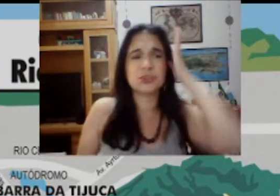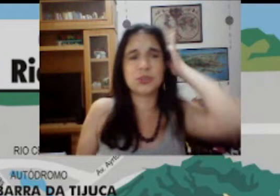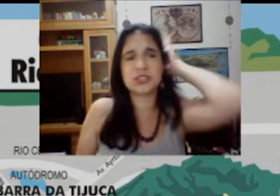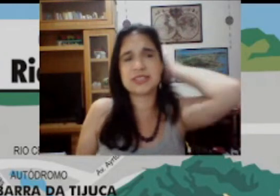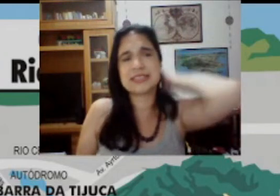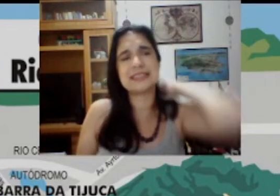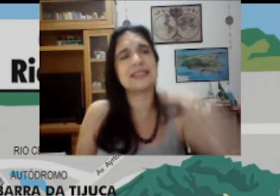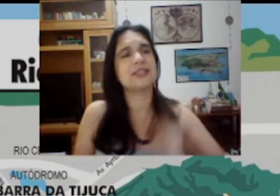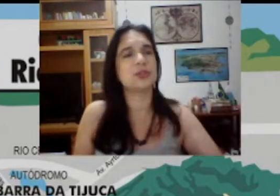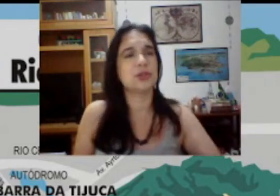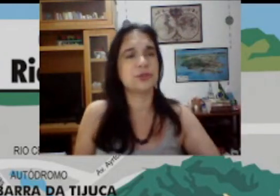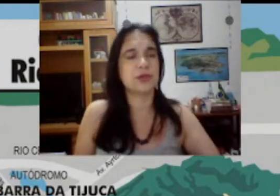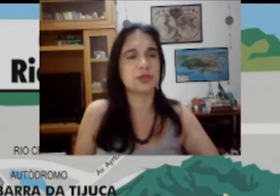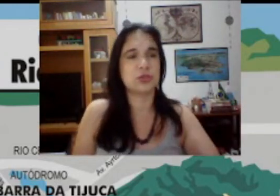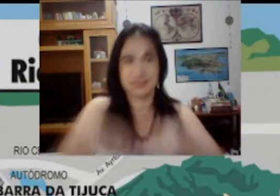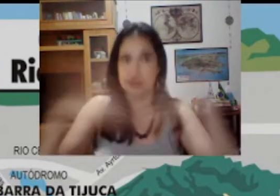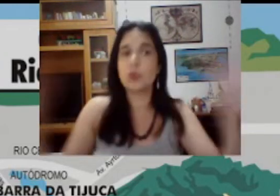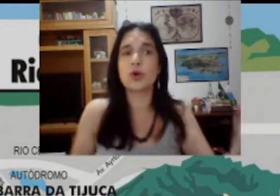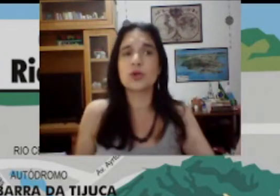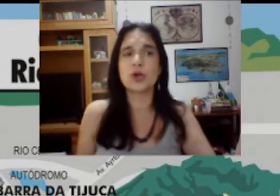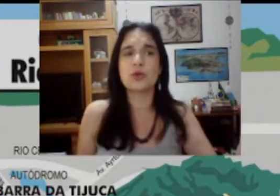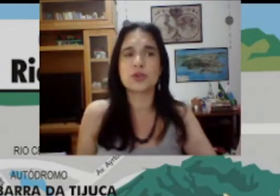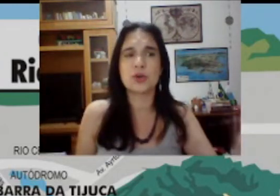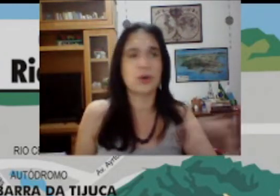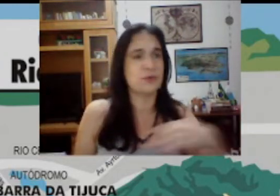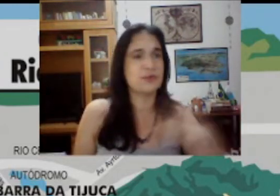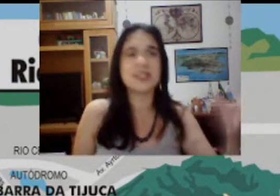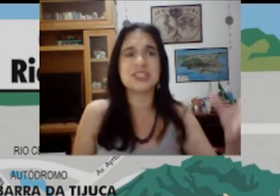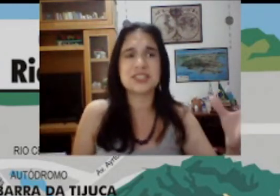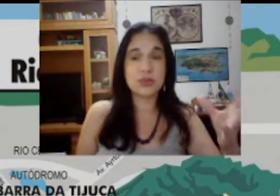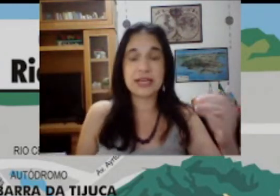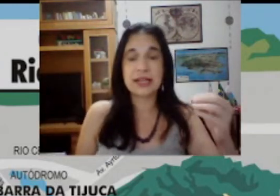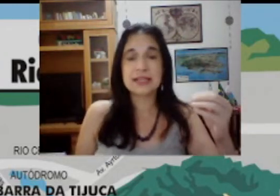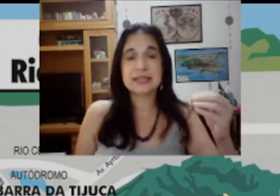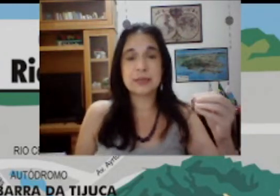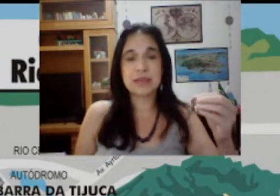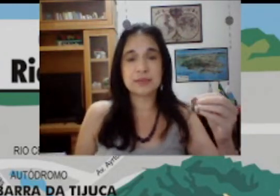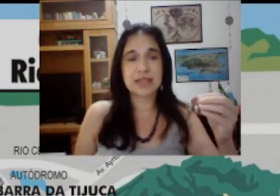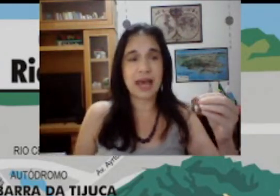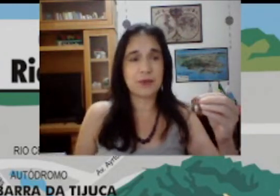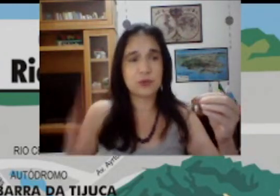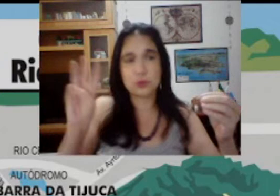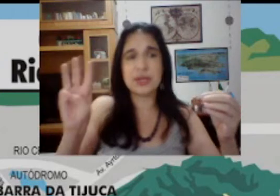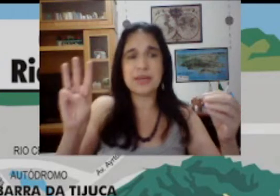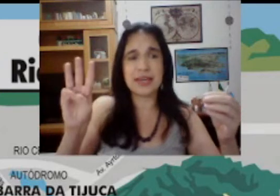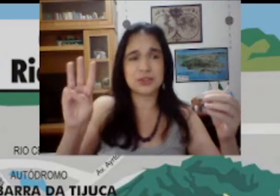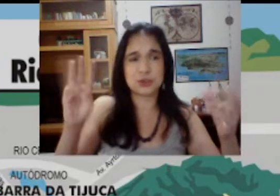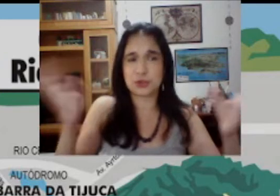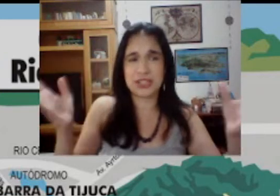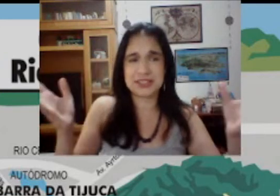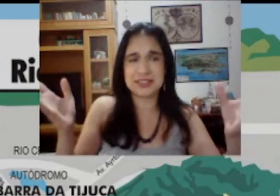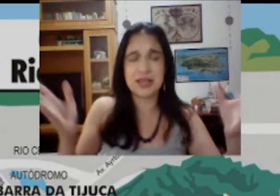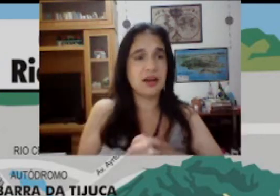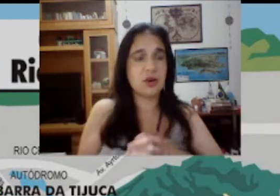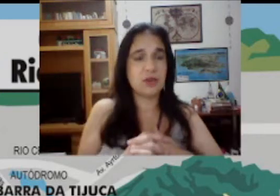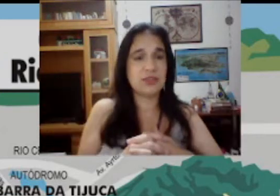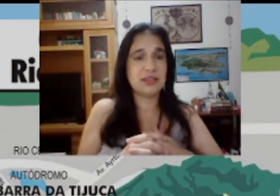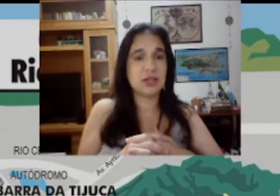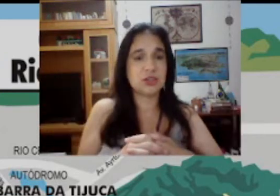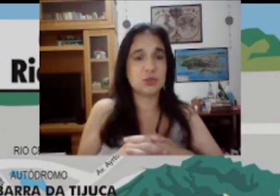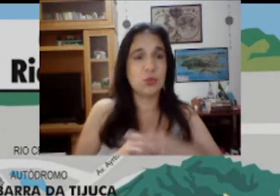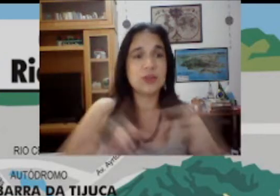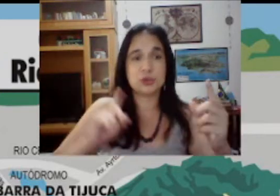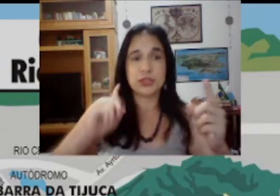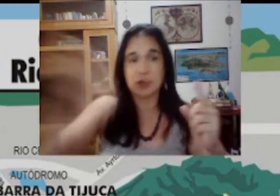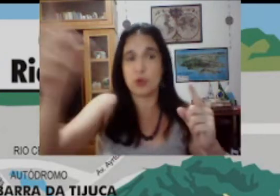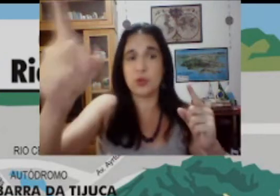towns which exist in the interior of countries the world over, or villages that sometimes have three main streets, or even there